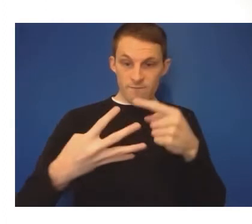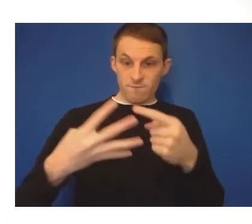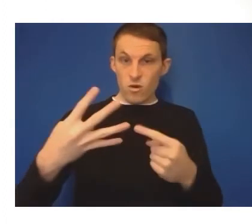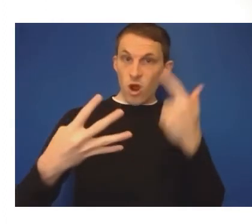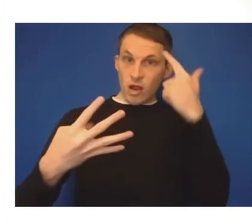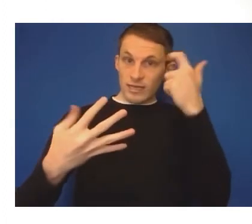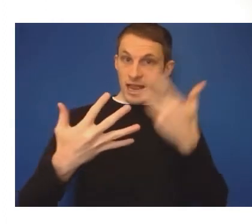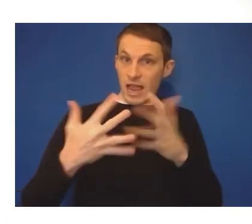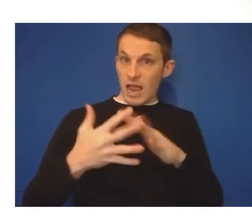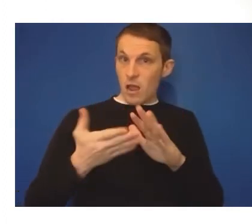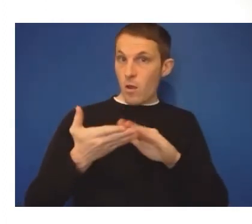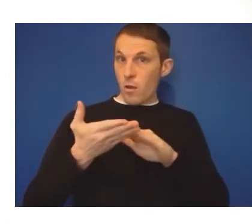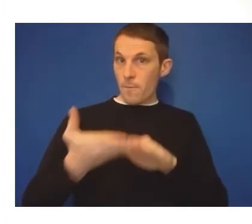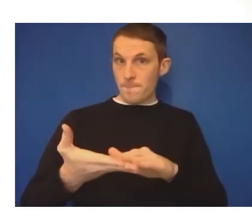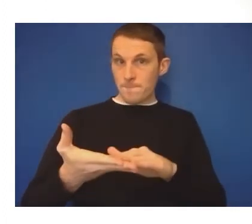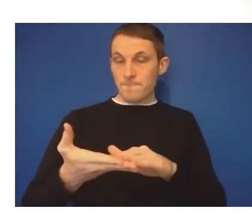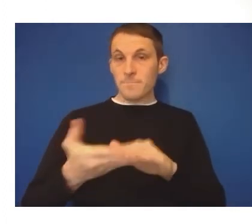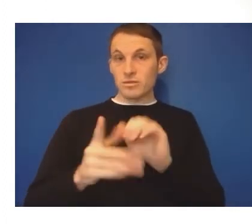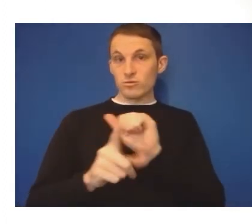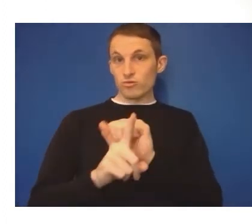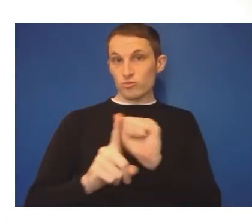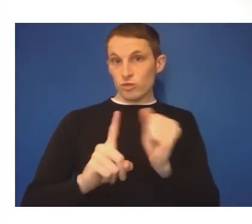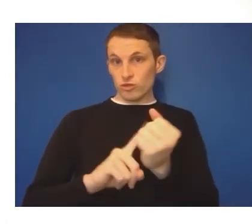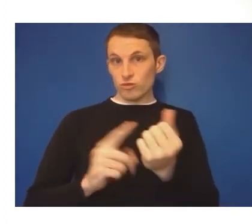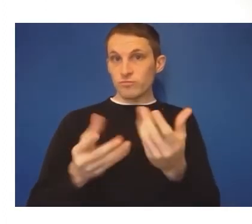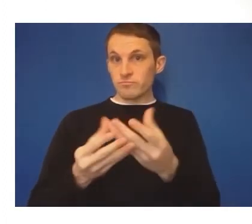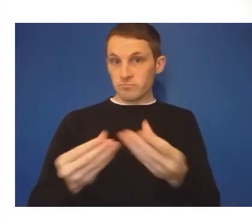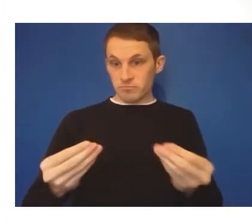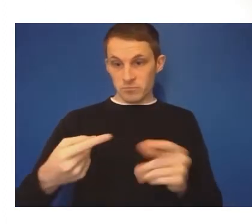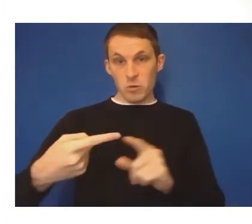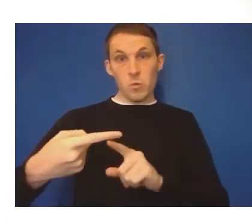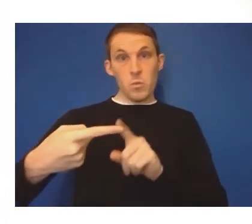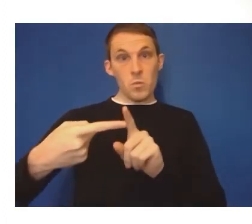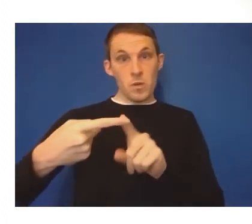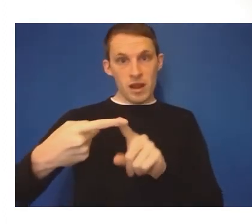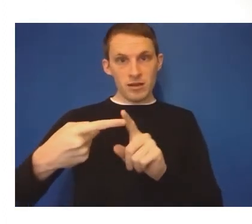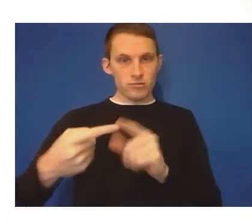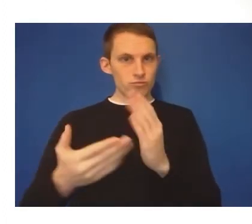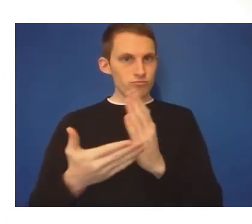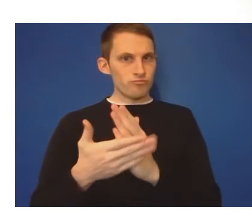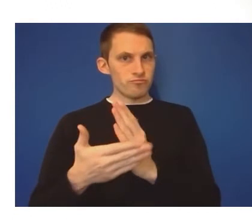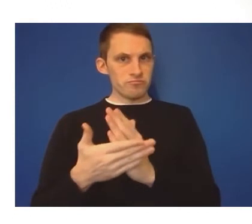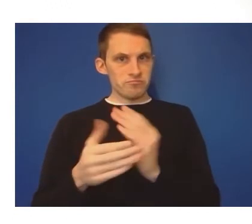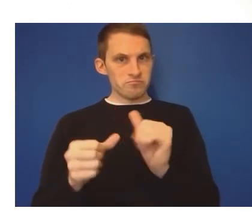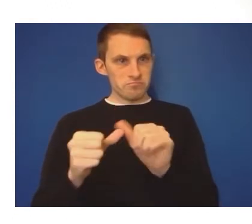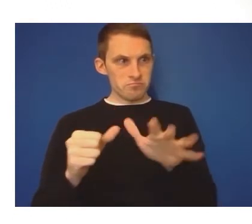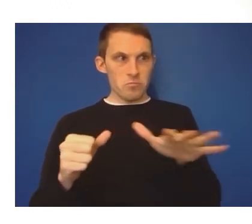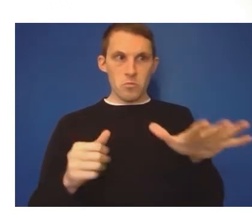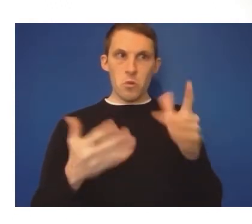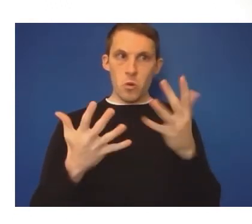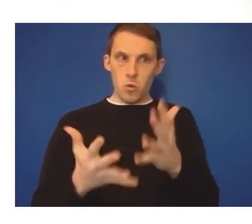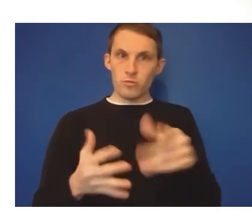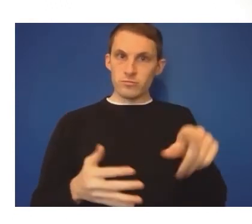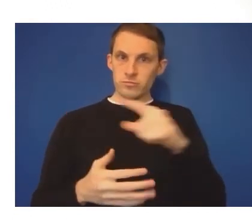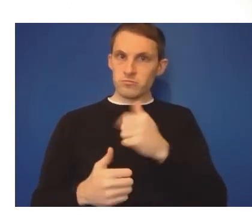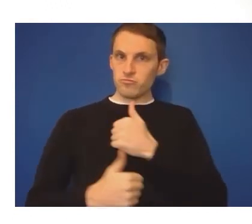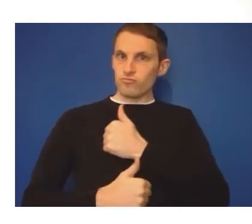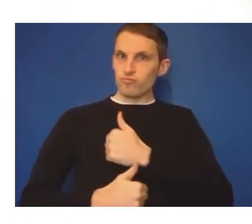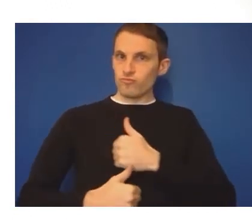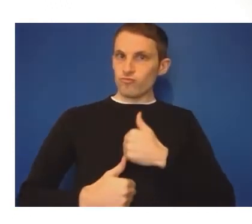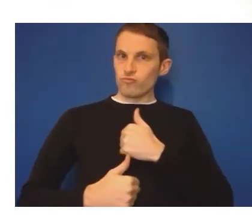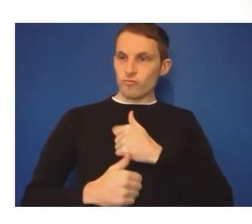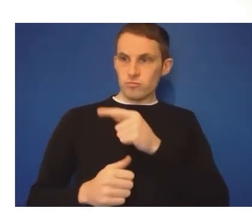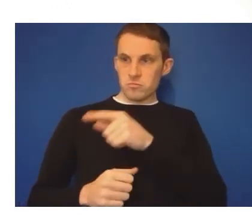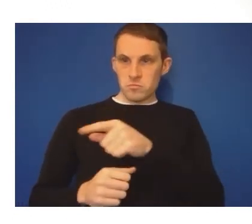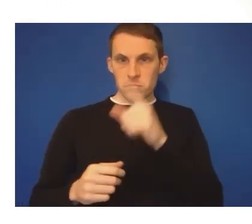first one was this fairly particularly elegant solution that really appealed to a lot of the focus group participants and the people on our